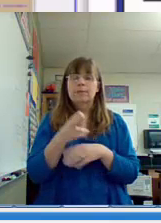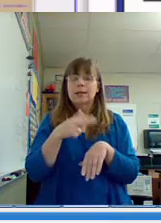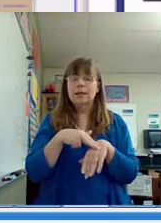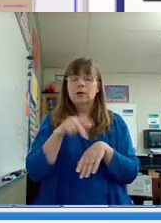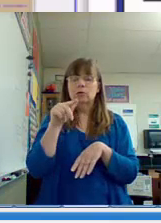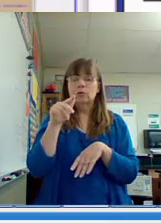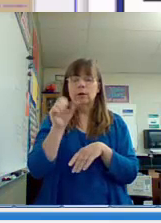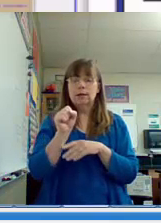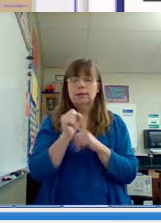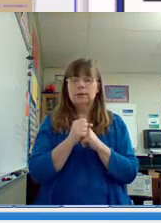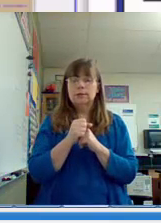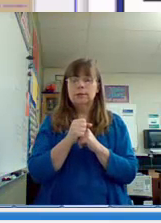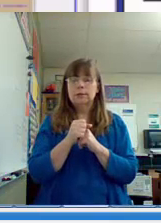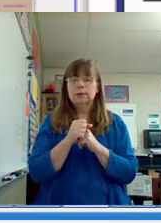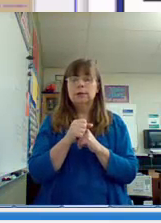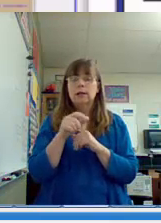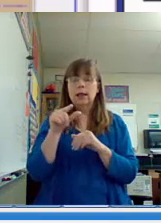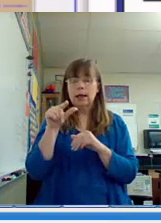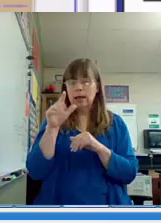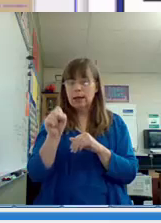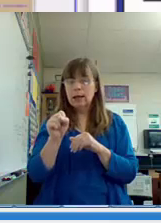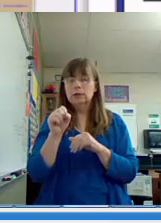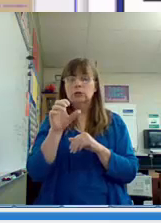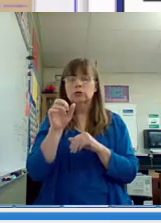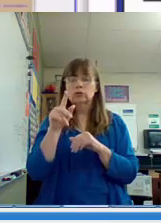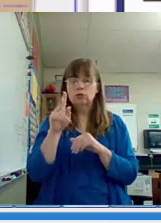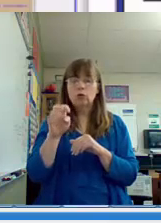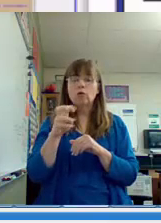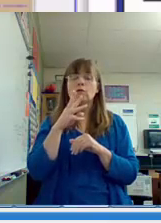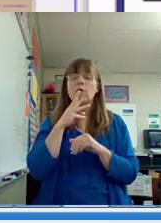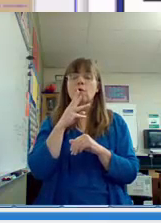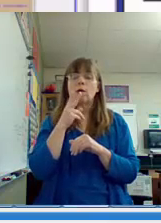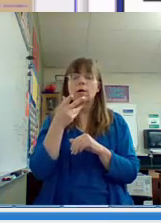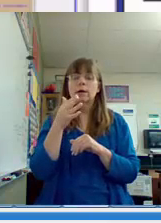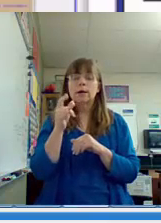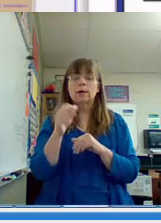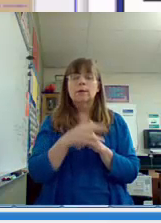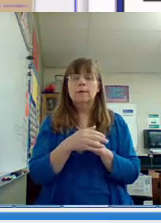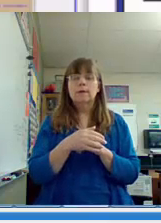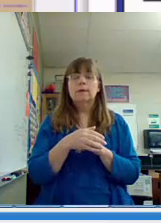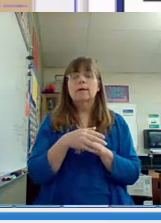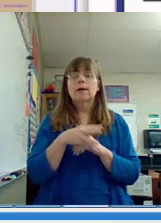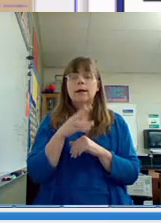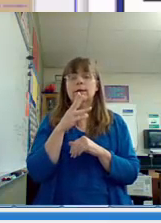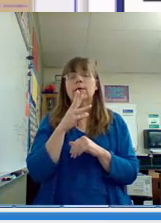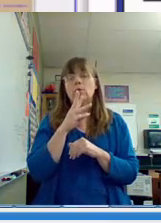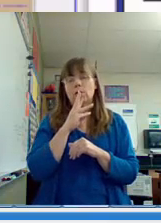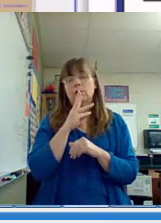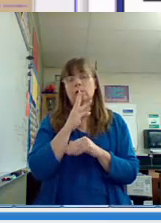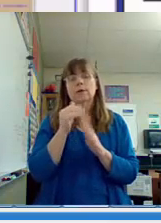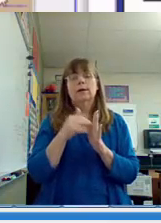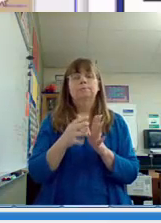Natural gas, if you have a gas stove or a gas water heater. And then again, water.